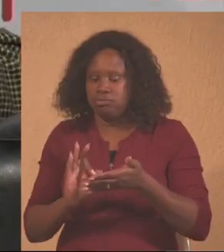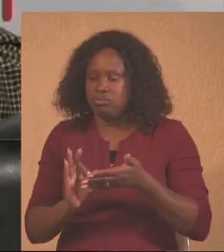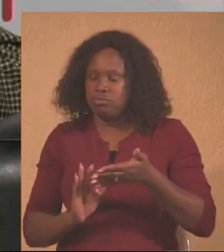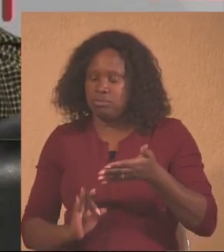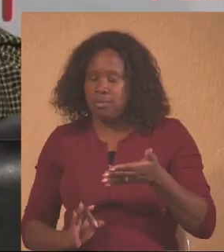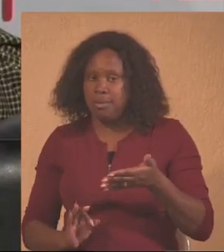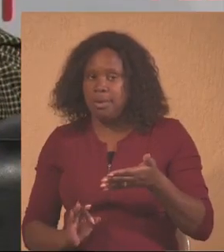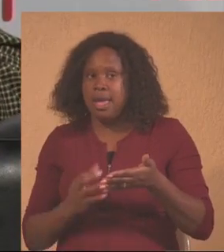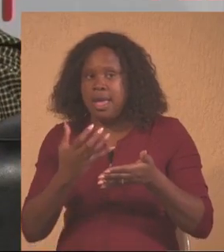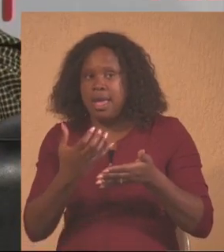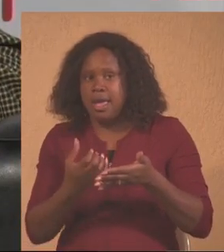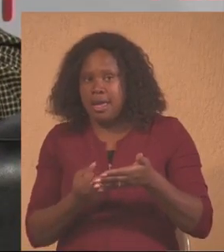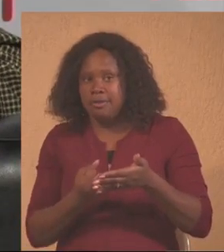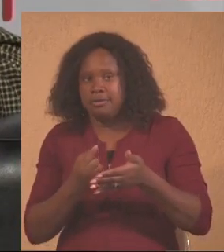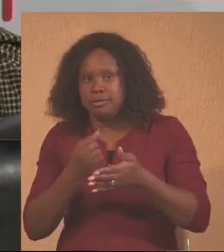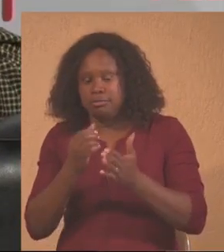procedures put in place.